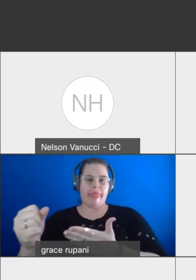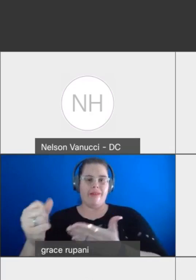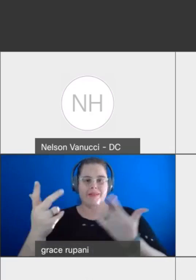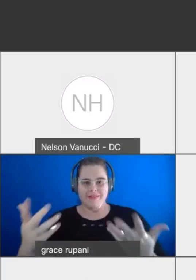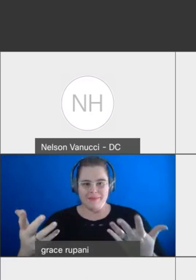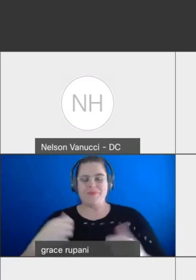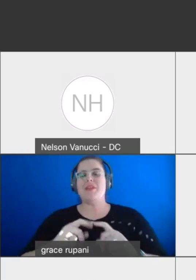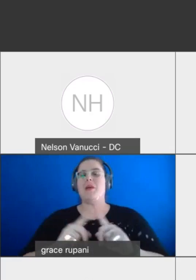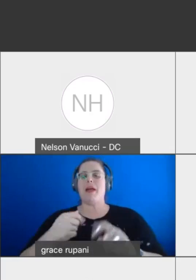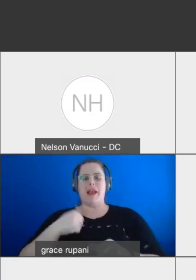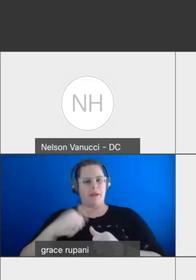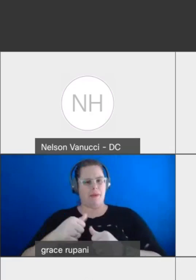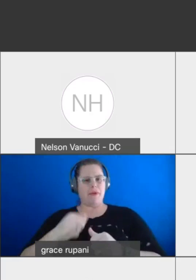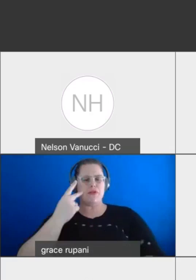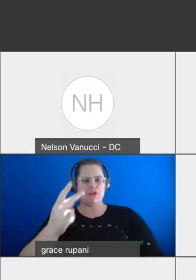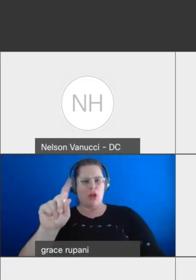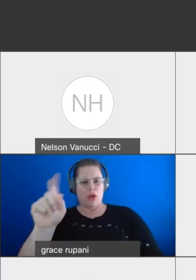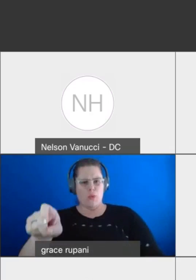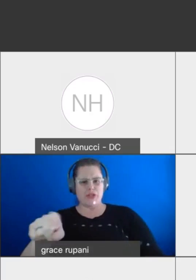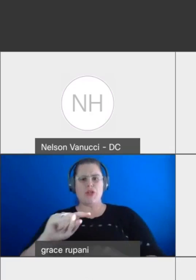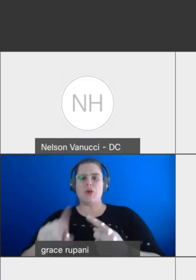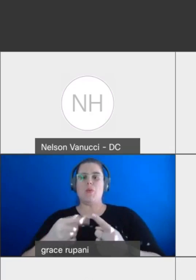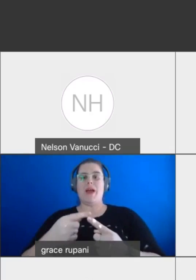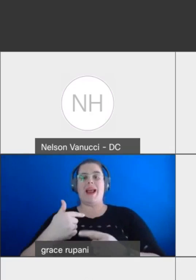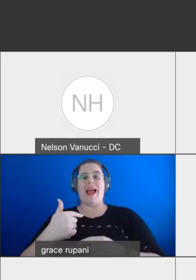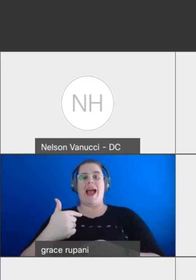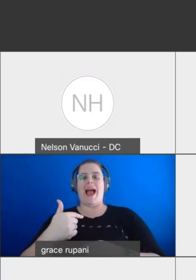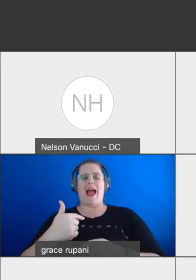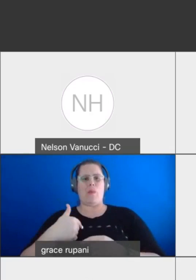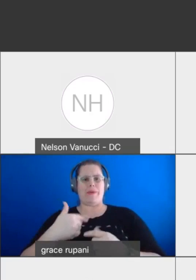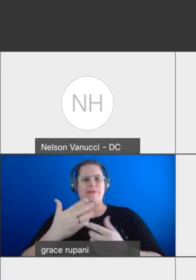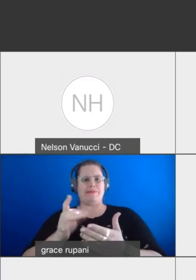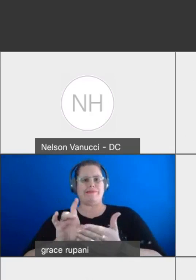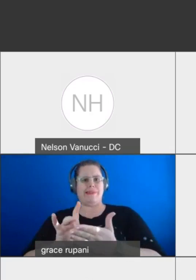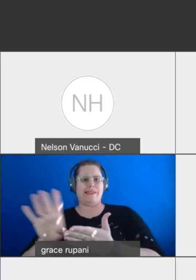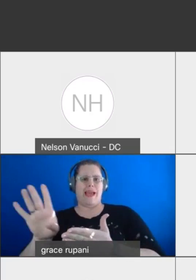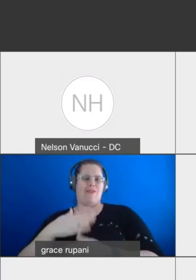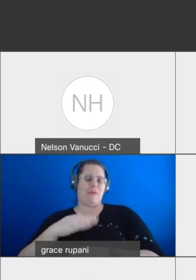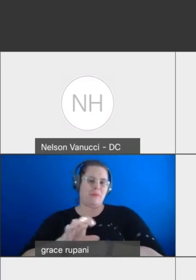a question just as I was being logged off